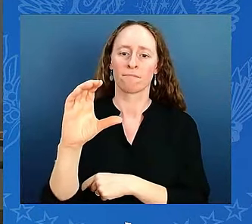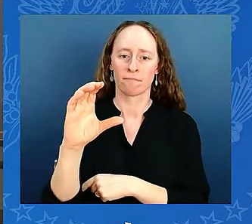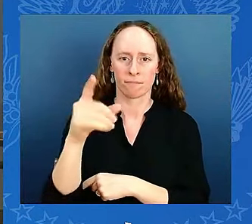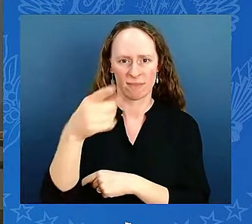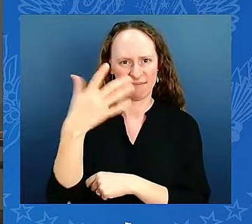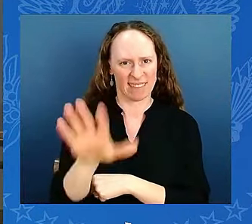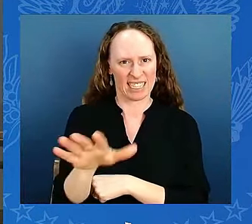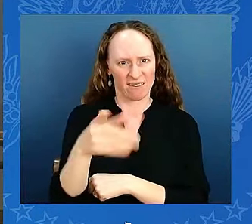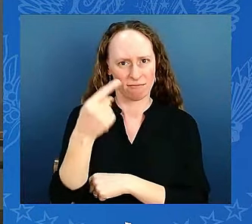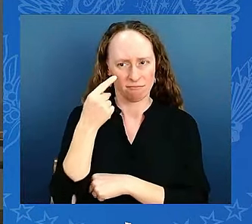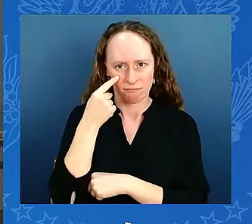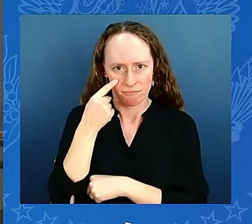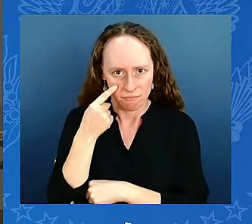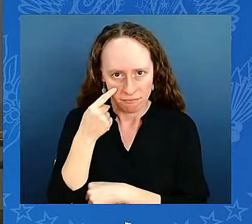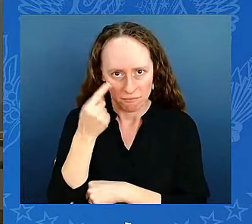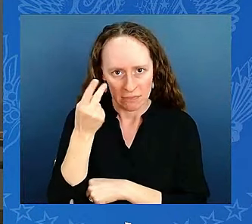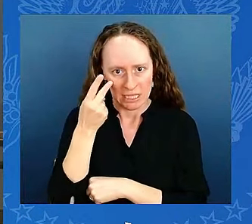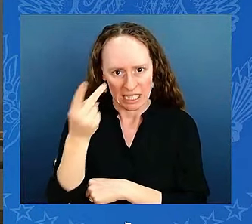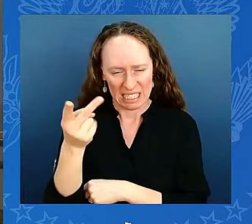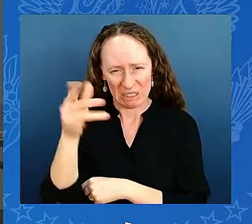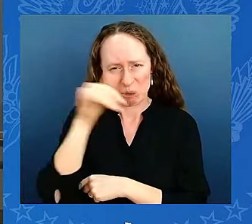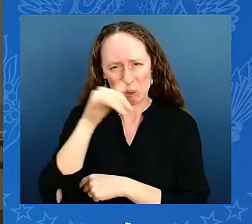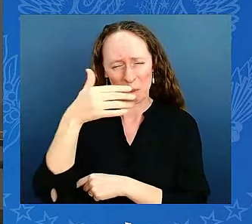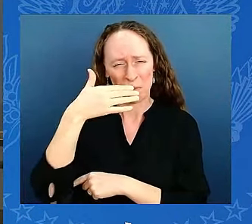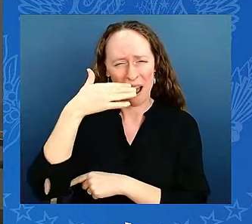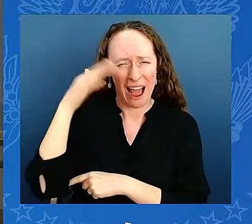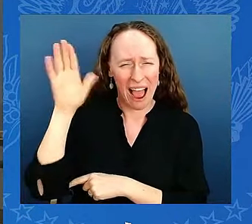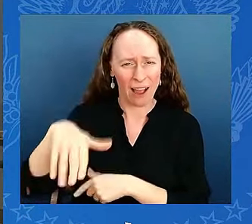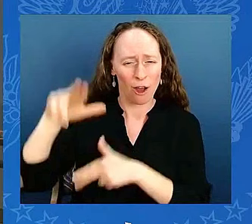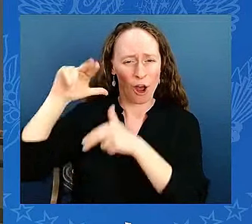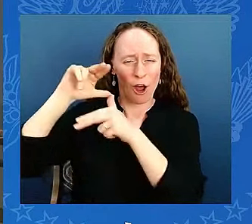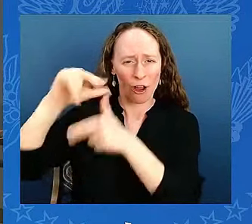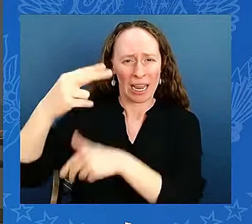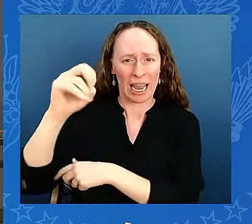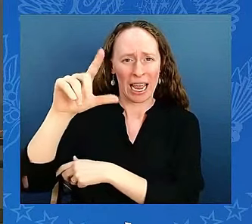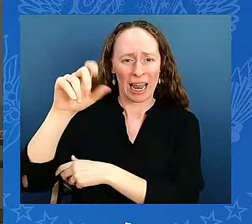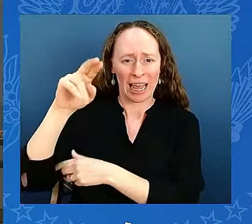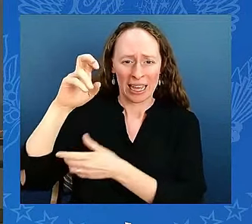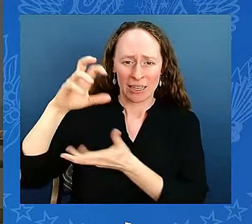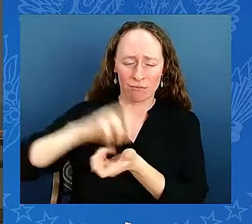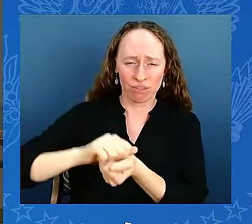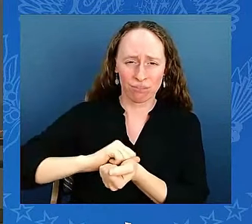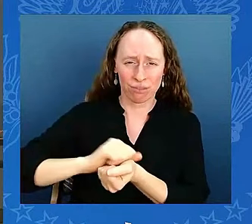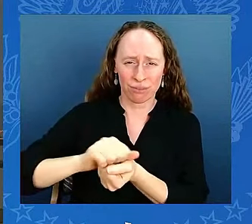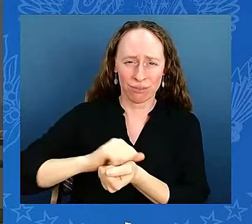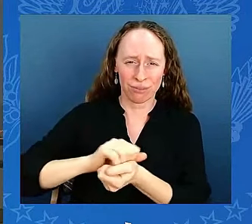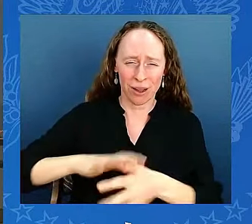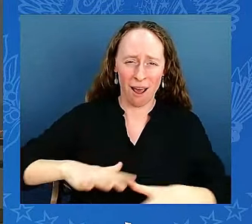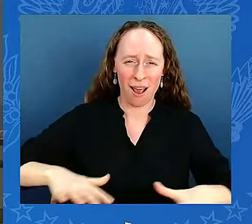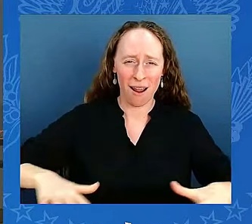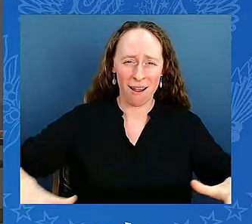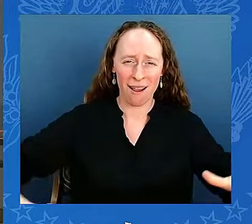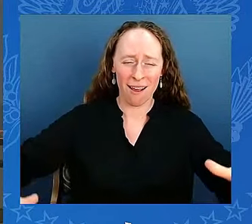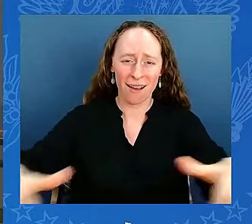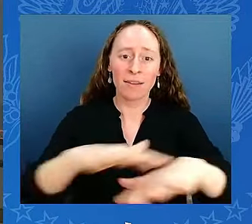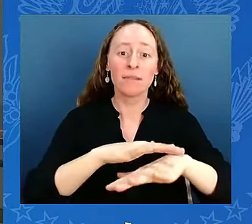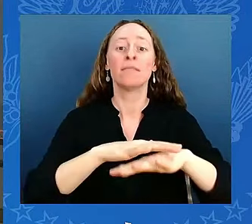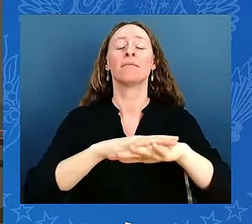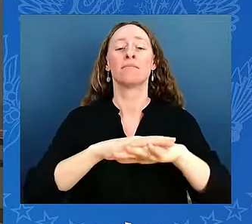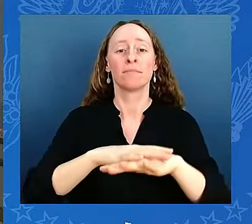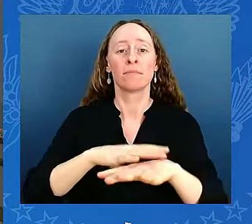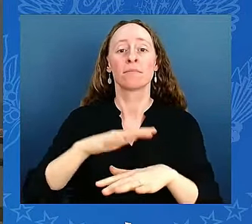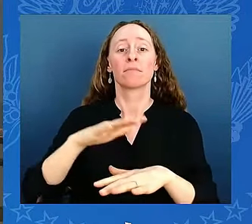hit hard. This disaster in Western North Carolina is